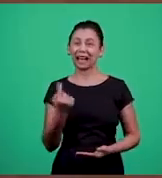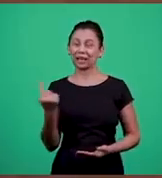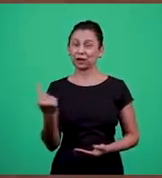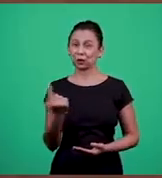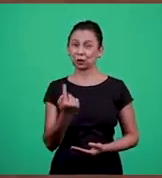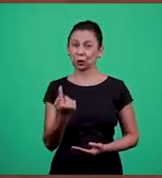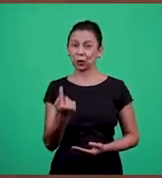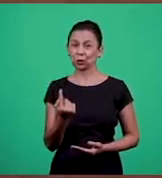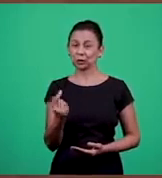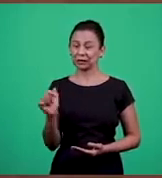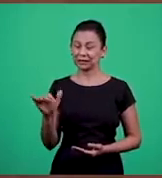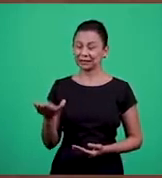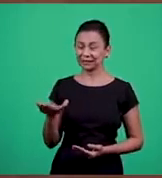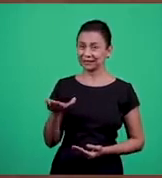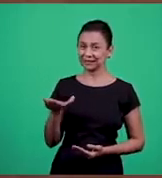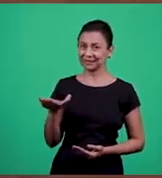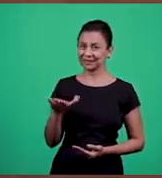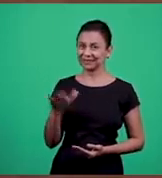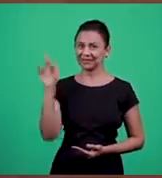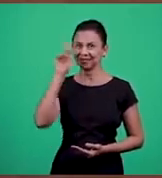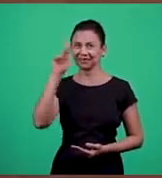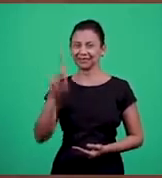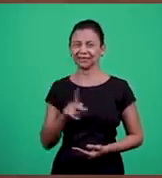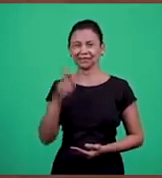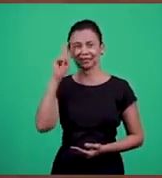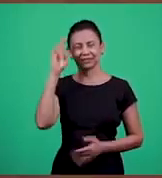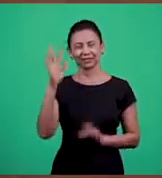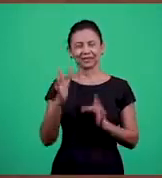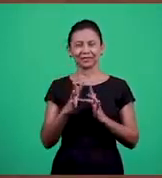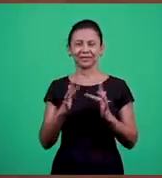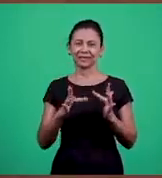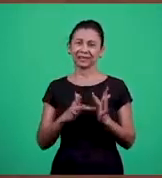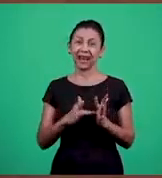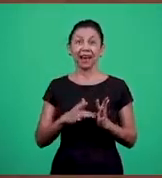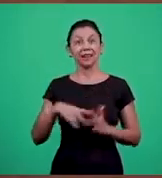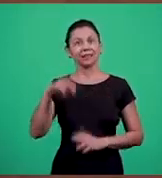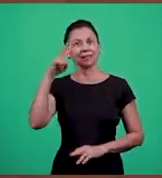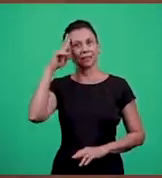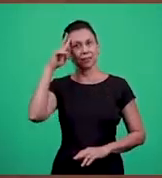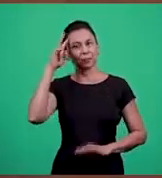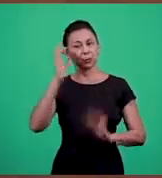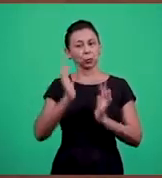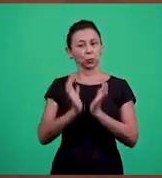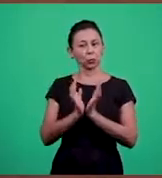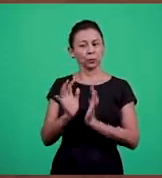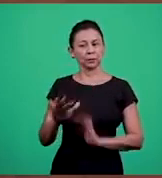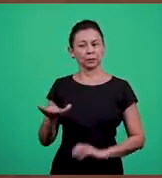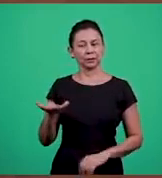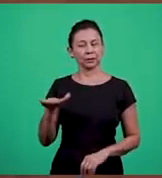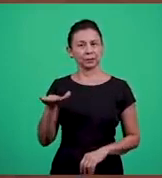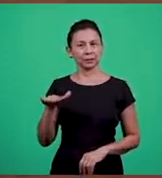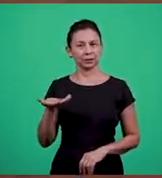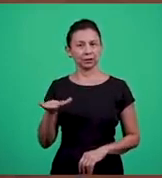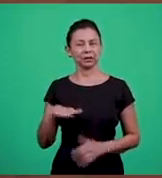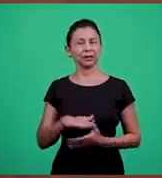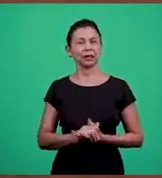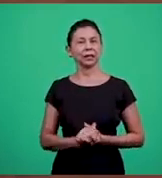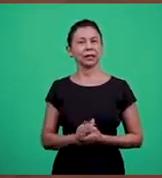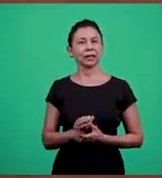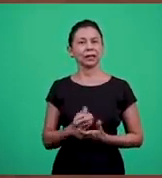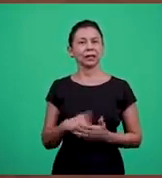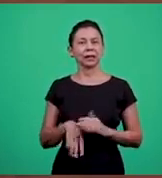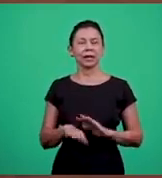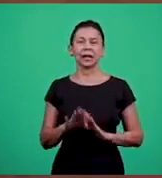all of the intermediates with the peace of the Lord Jesus, remembering that the class of the intermediates is made